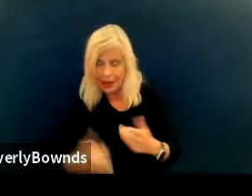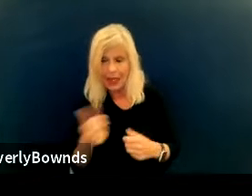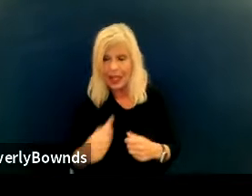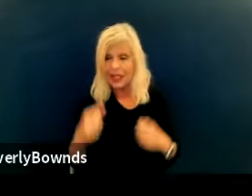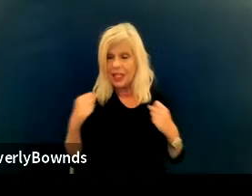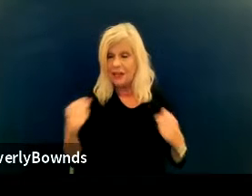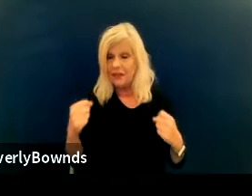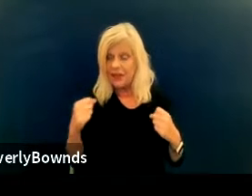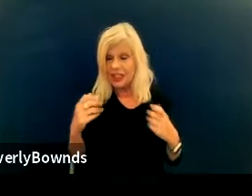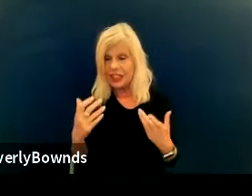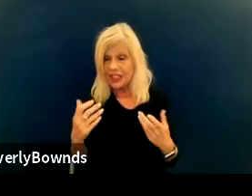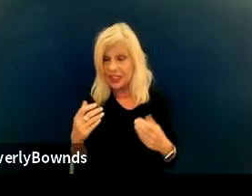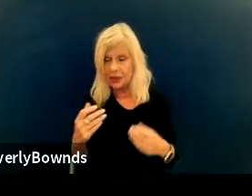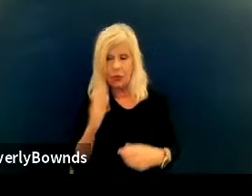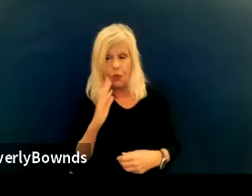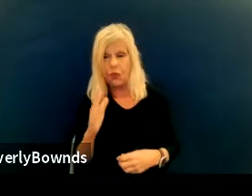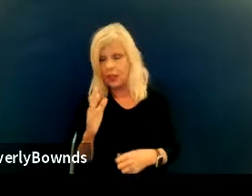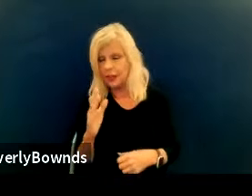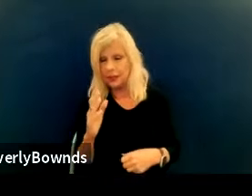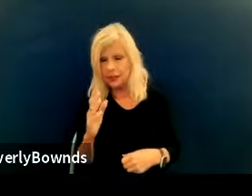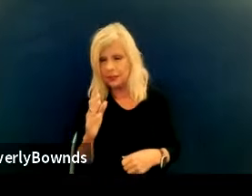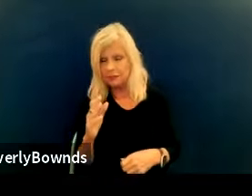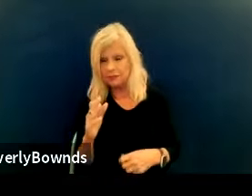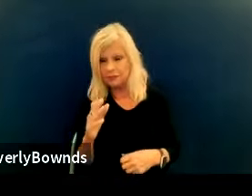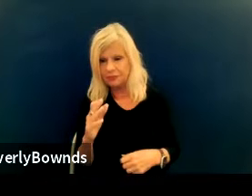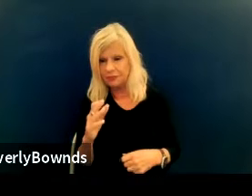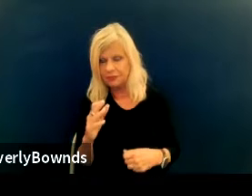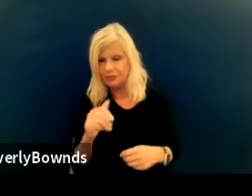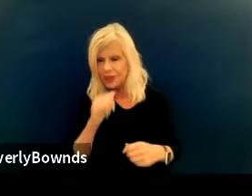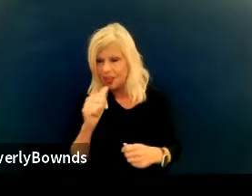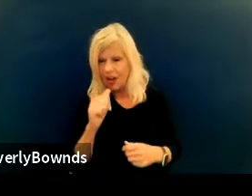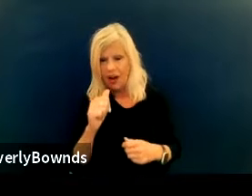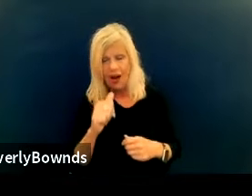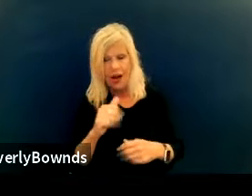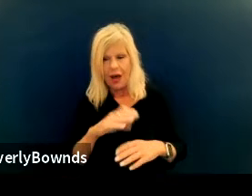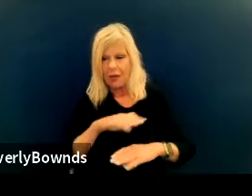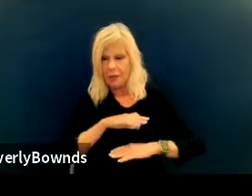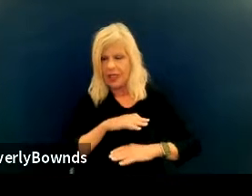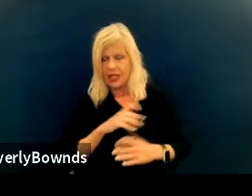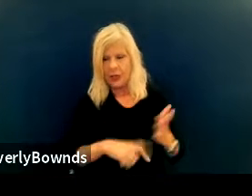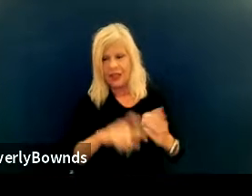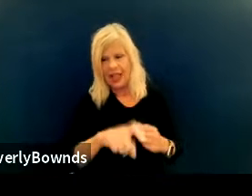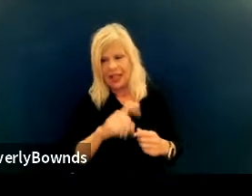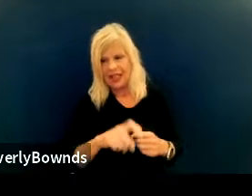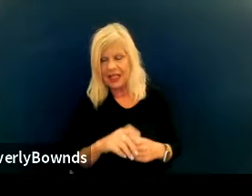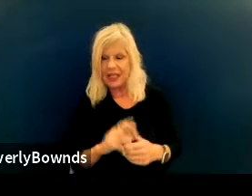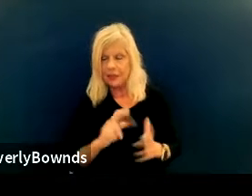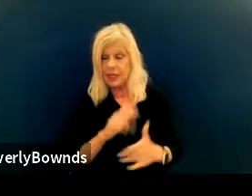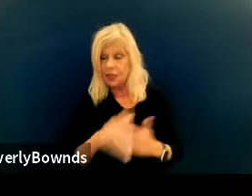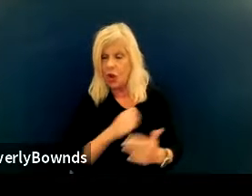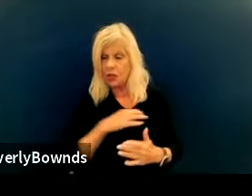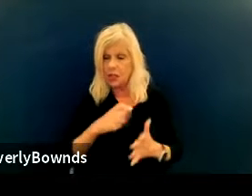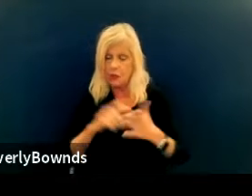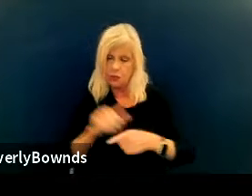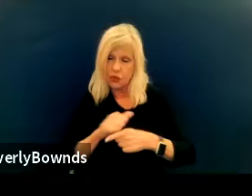is going to fall short of meeting the needs of people with disabilities. And that means that all staff, not just trainers, require training in how